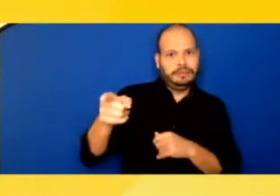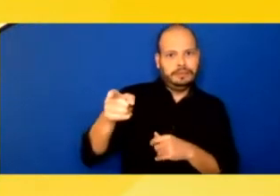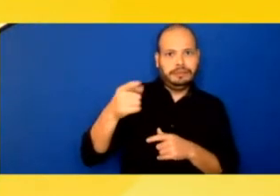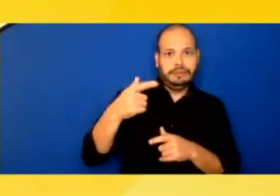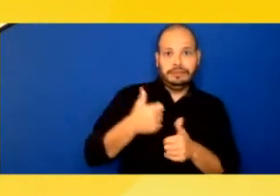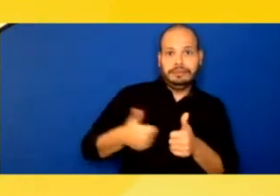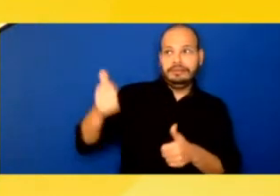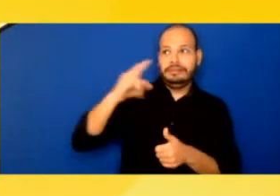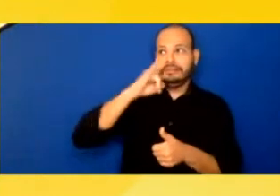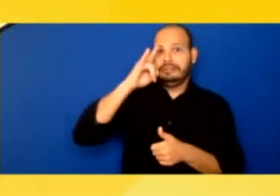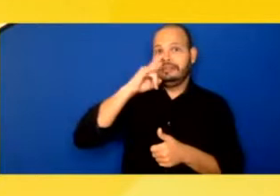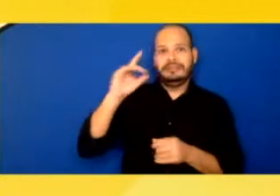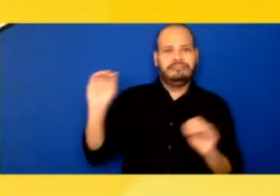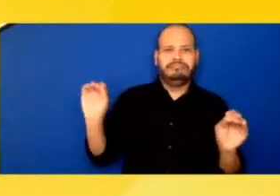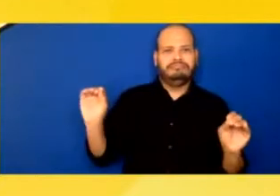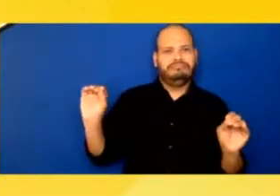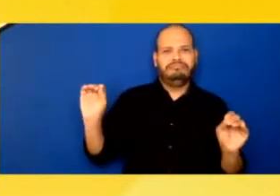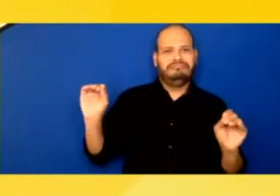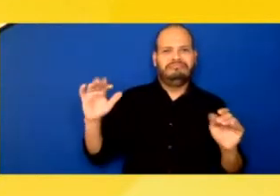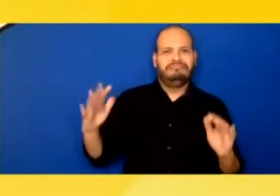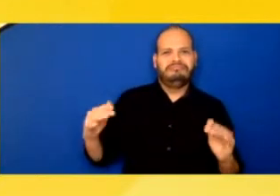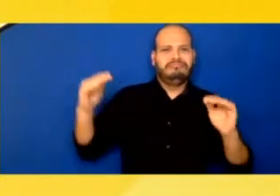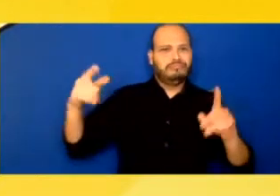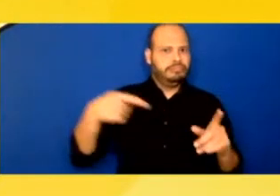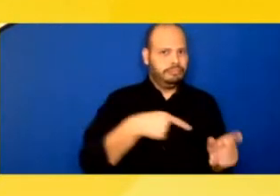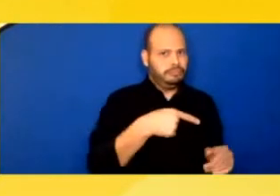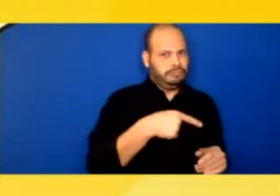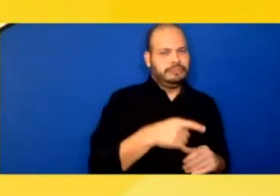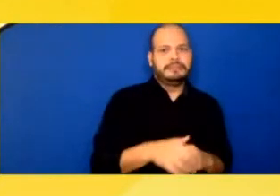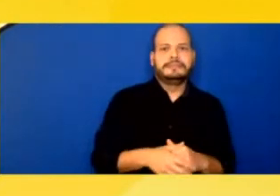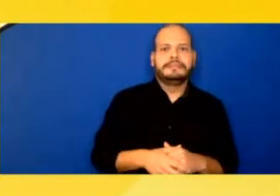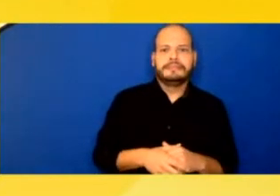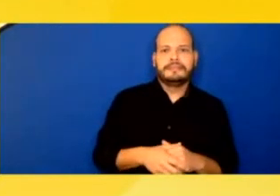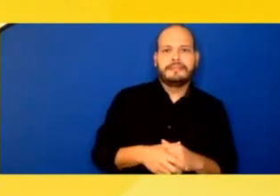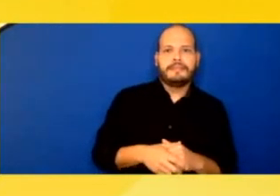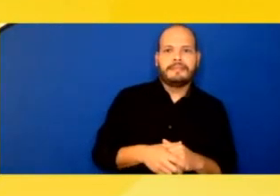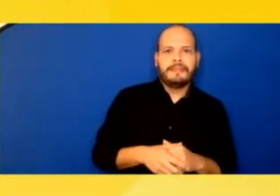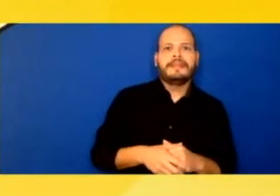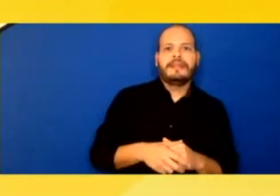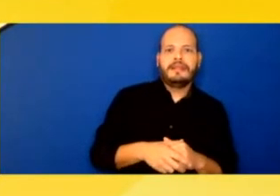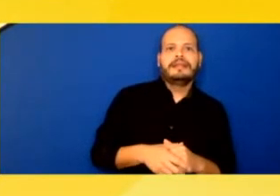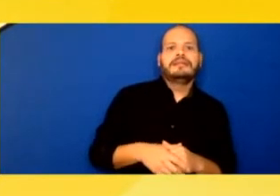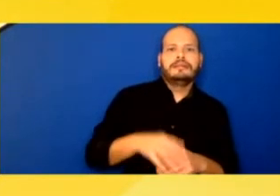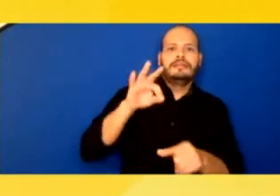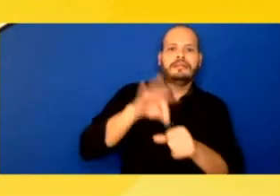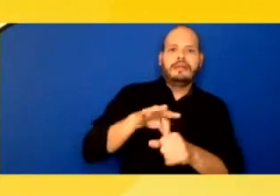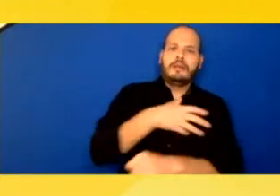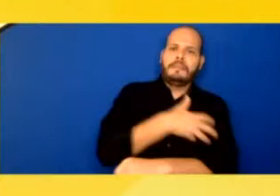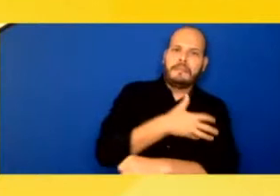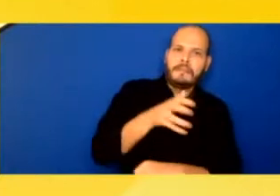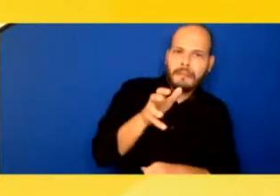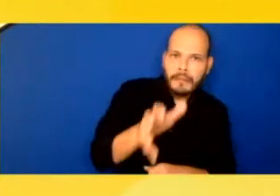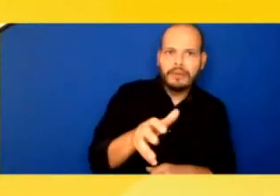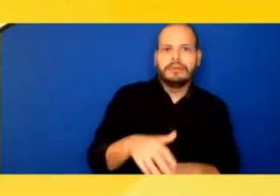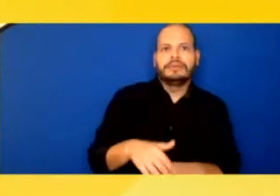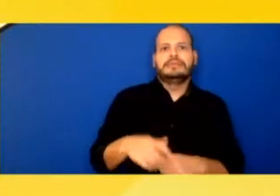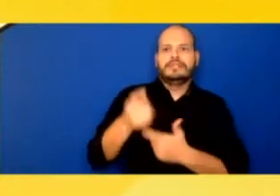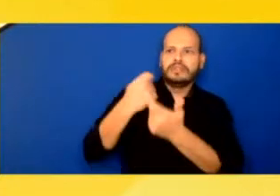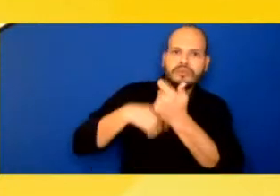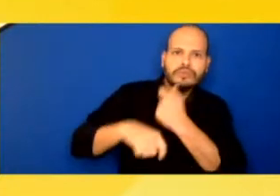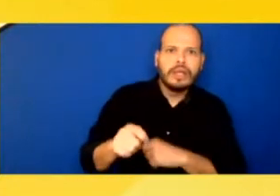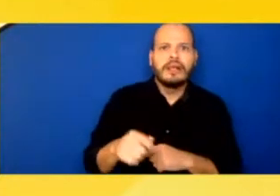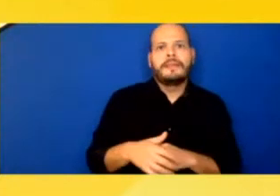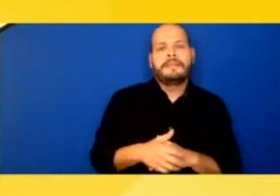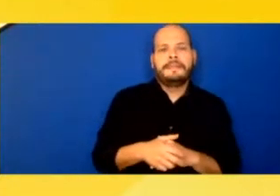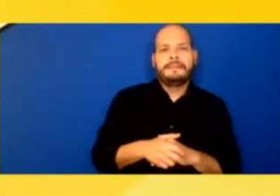is our Edmunds Pettus Bridge. It is our moment. And that's our moment. And we must make sure